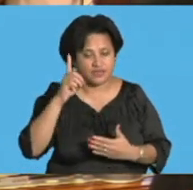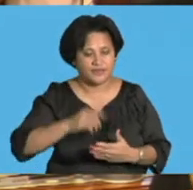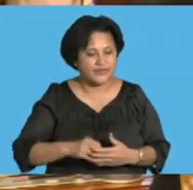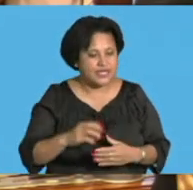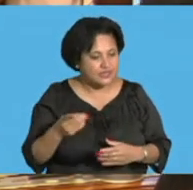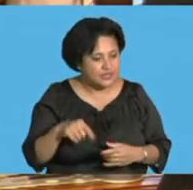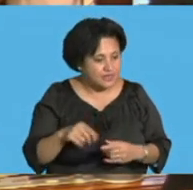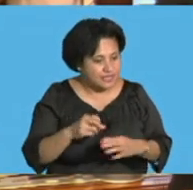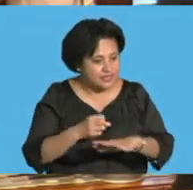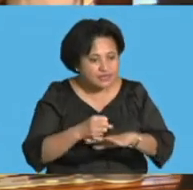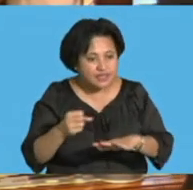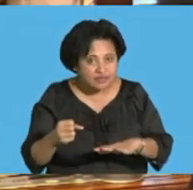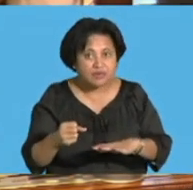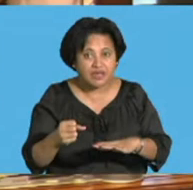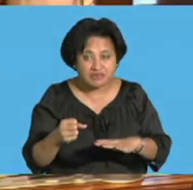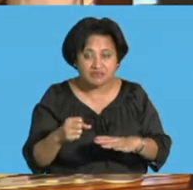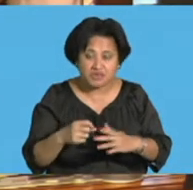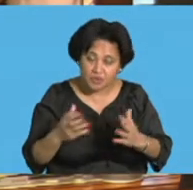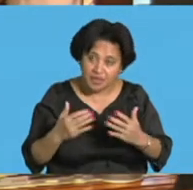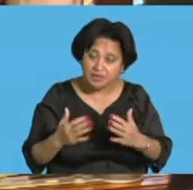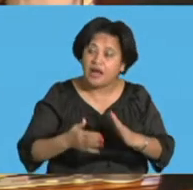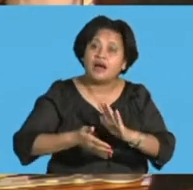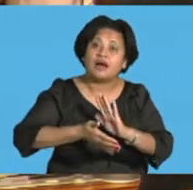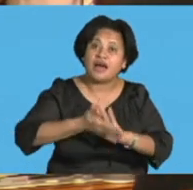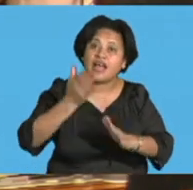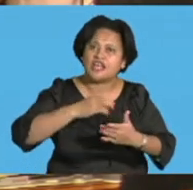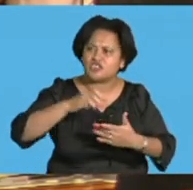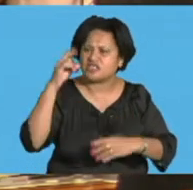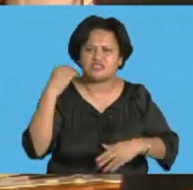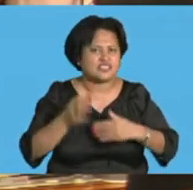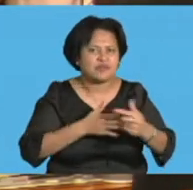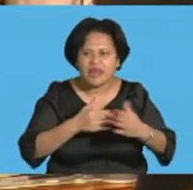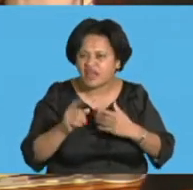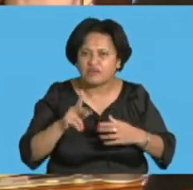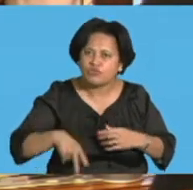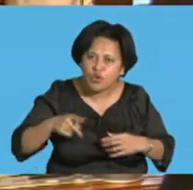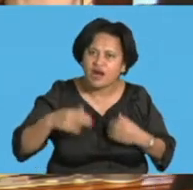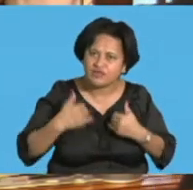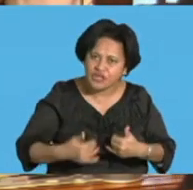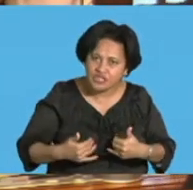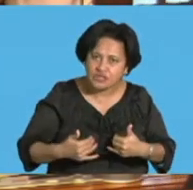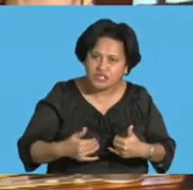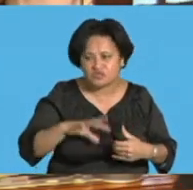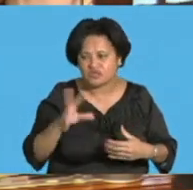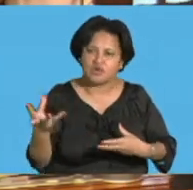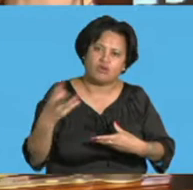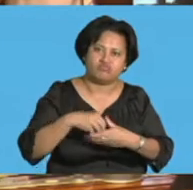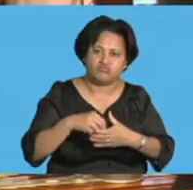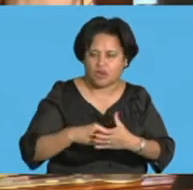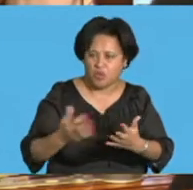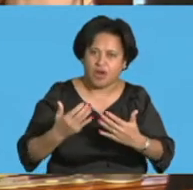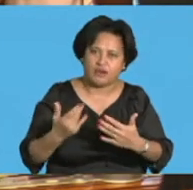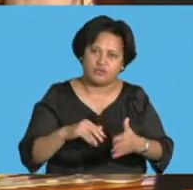government has opened the doors to higher education wide for all Fijians regardless of their economic status. The consolidation